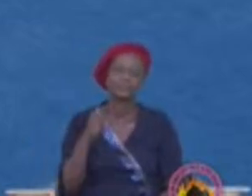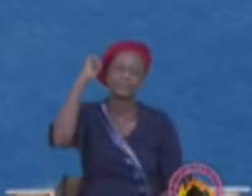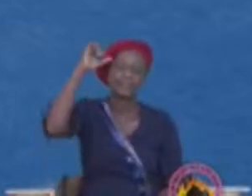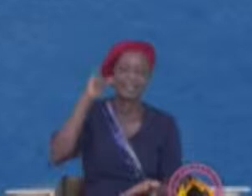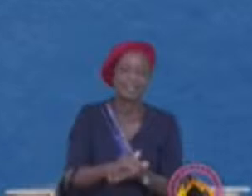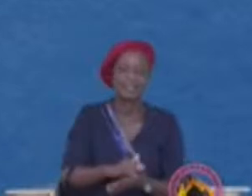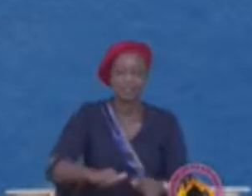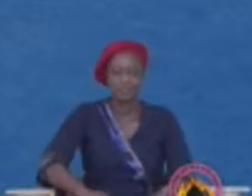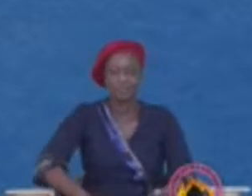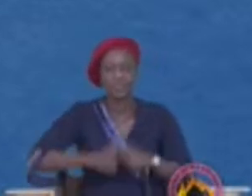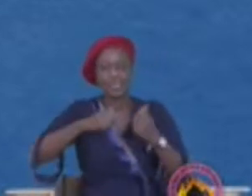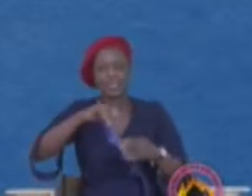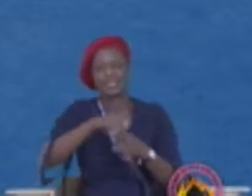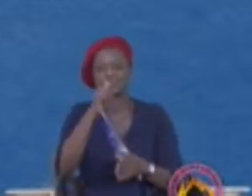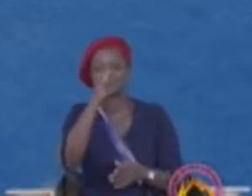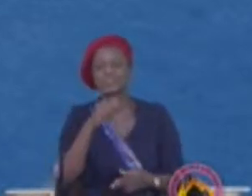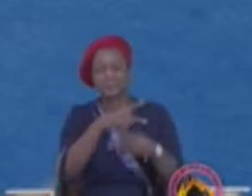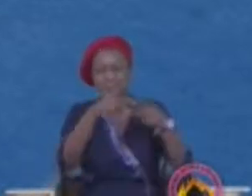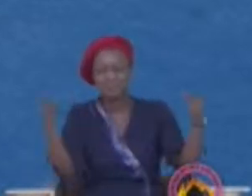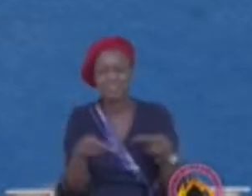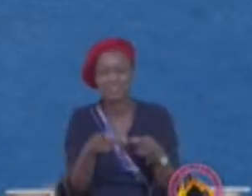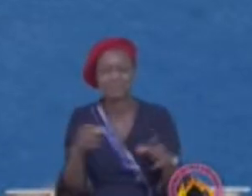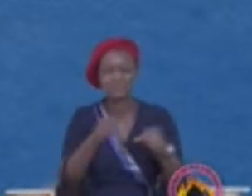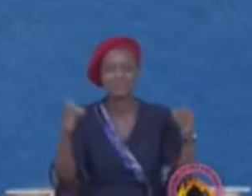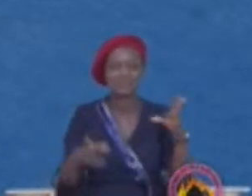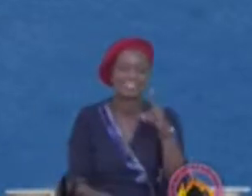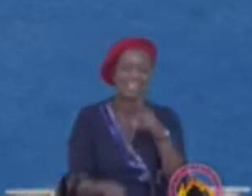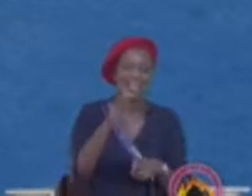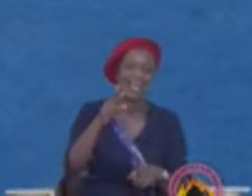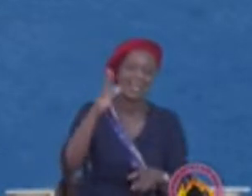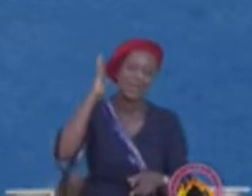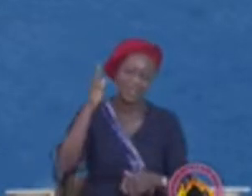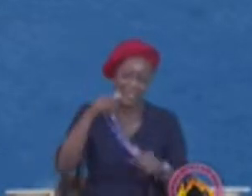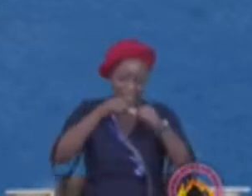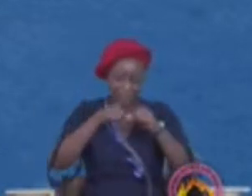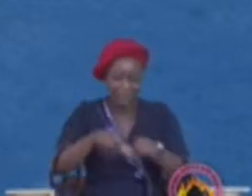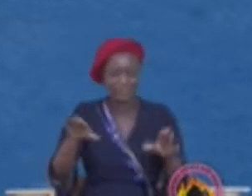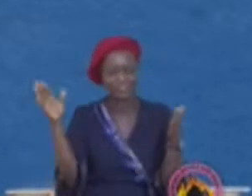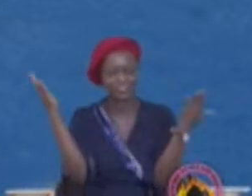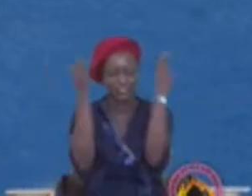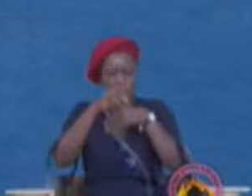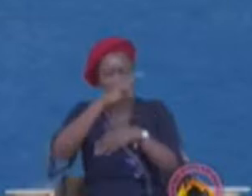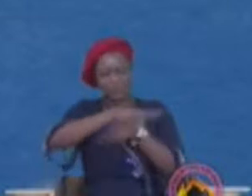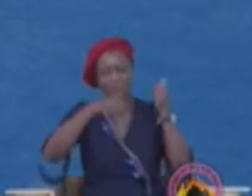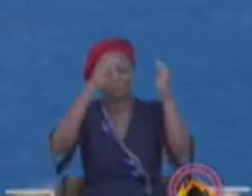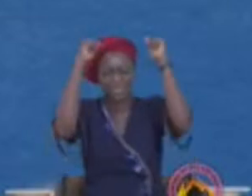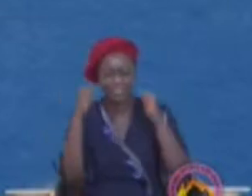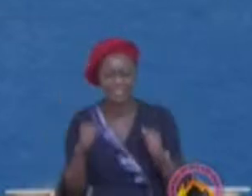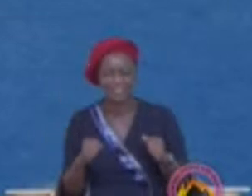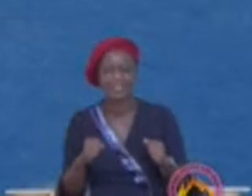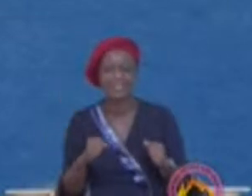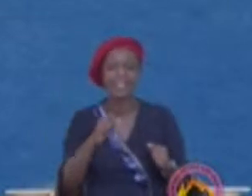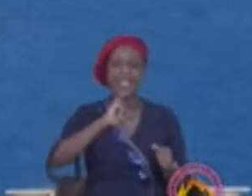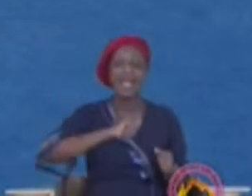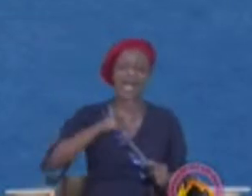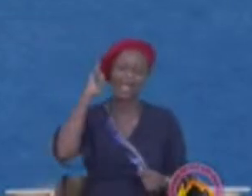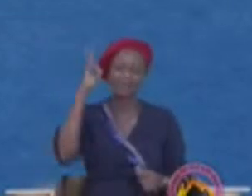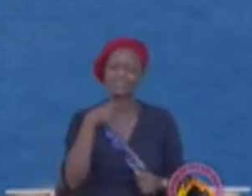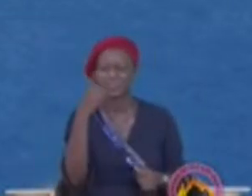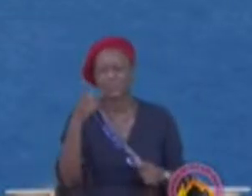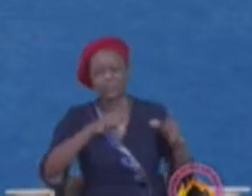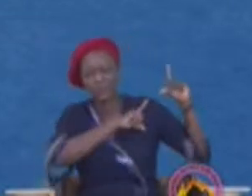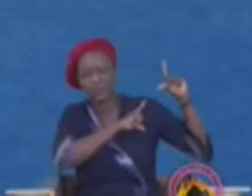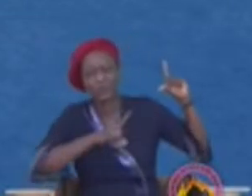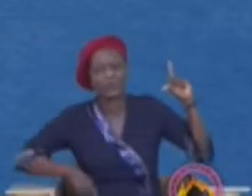He that dwelleth in the secret place of the Most High shall abide under the shadow of the Almighty. I will say of the